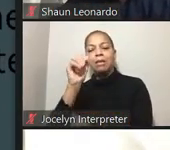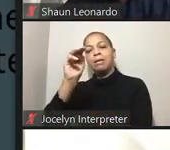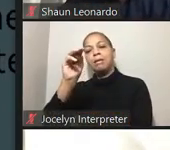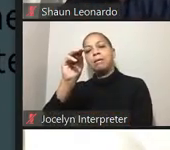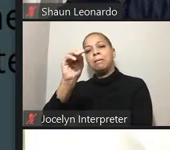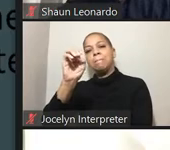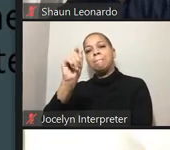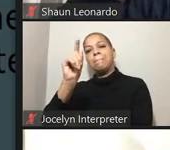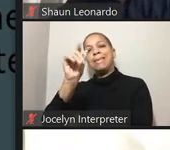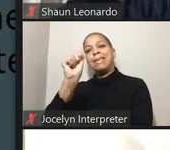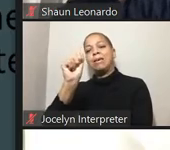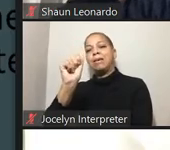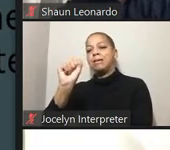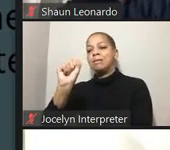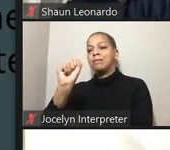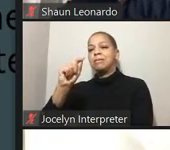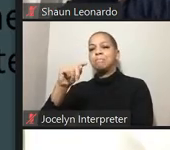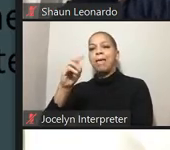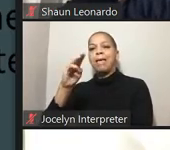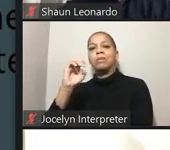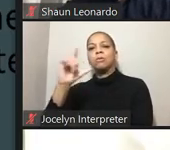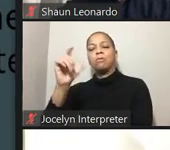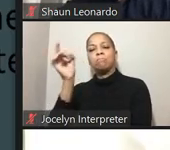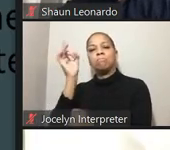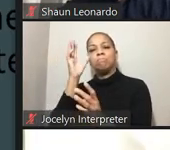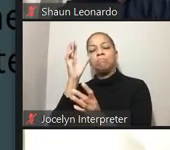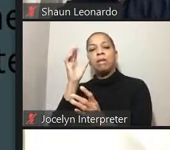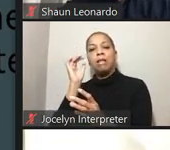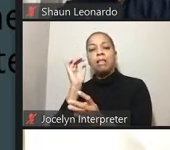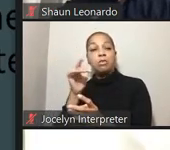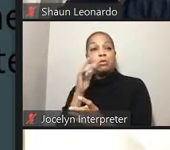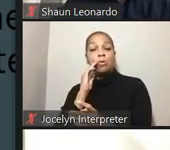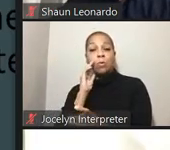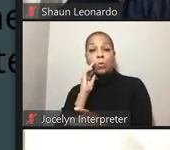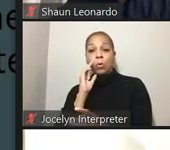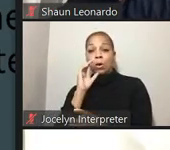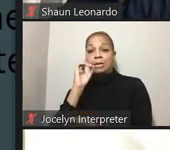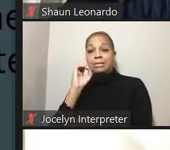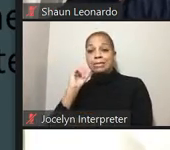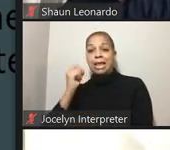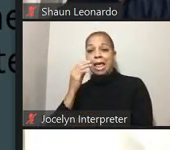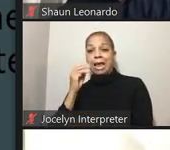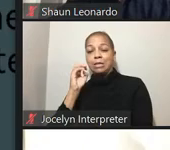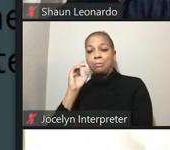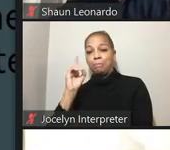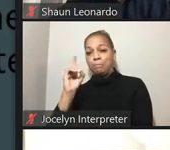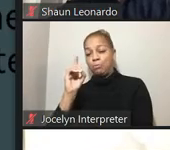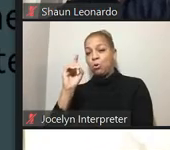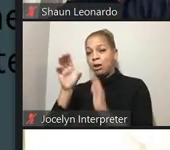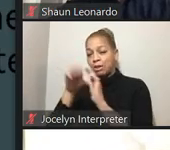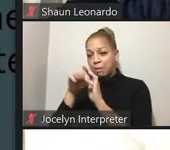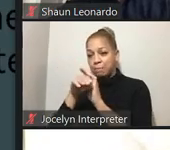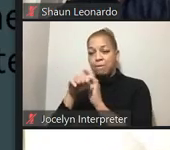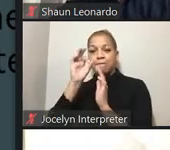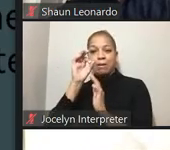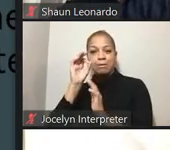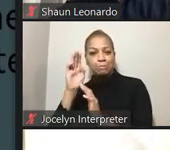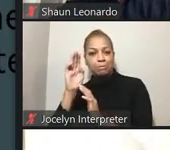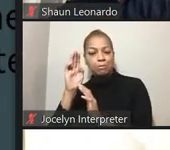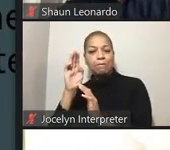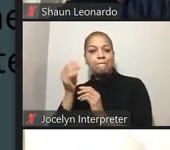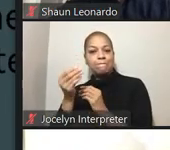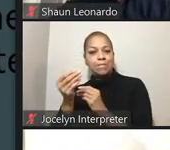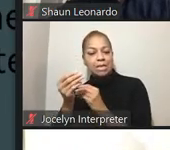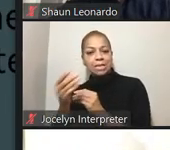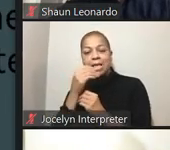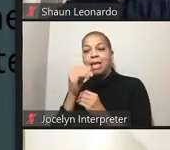This complicates our reliance on dashboard cameras, police body cameras, Facebook feeds, and yes, even artist galleries as a